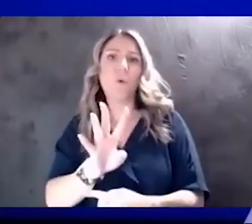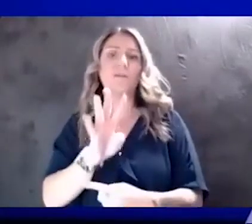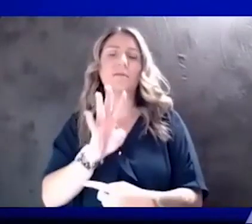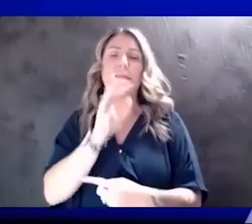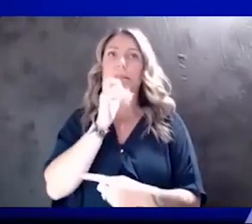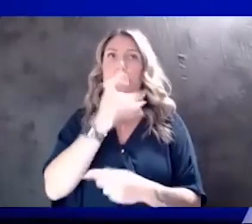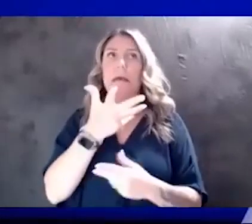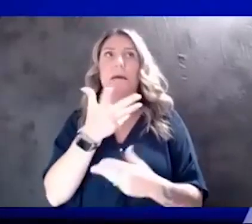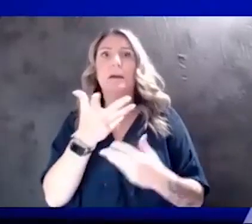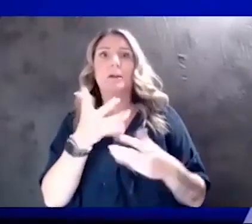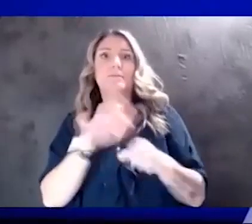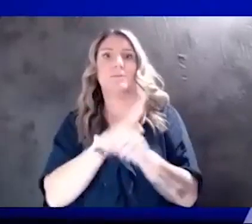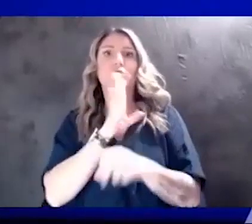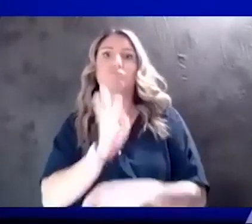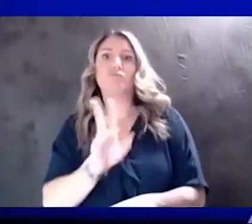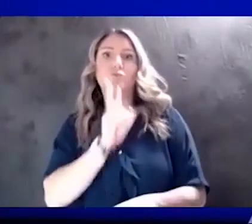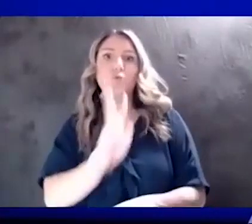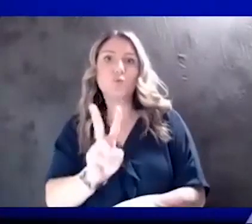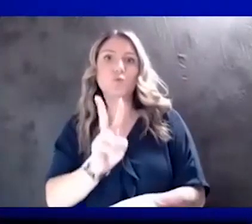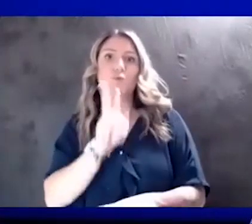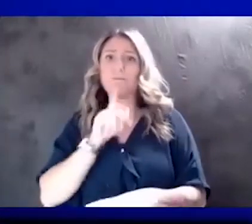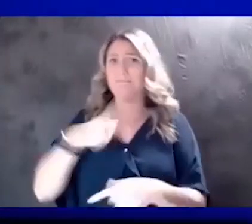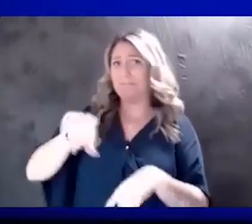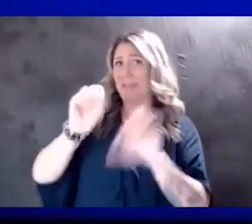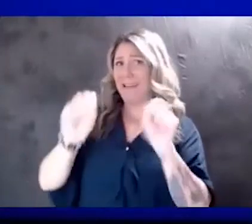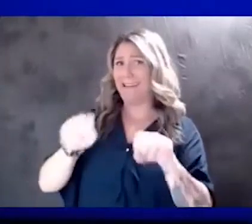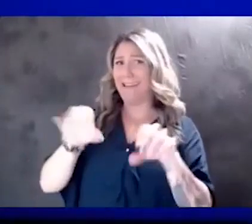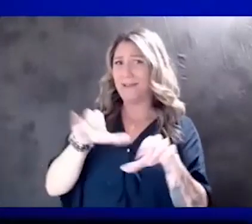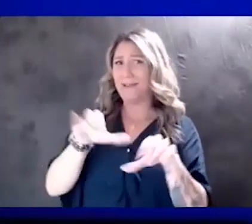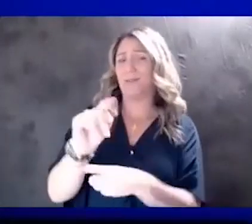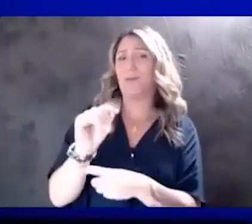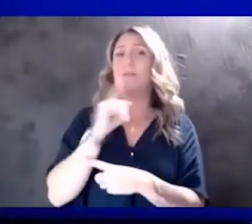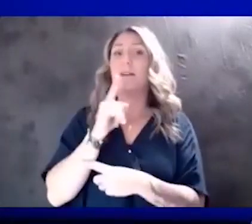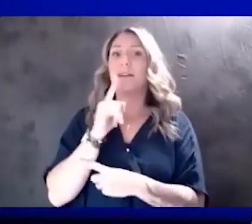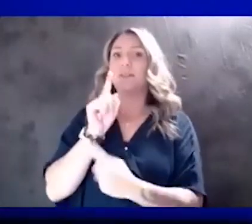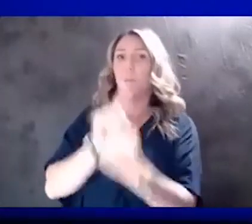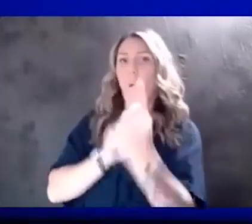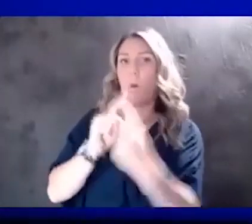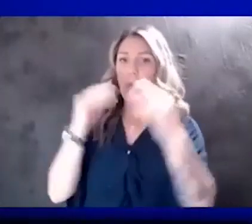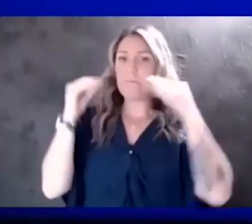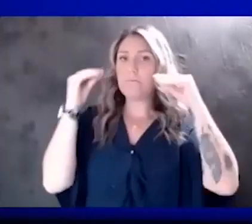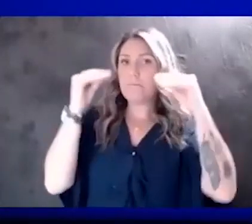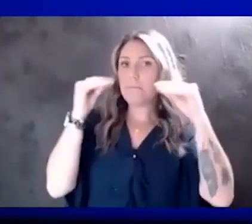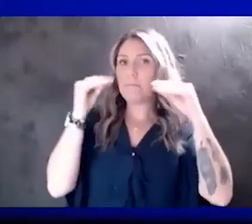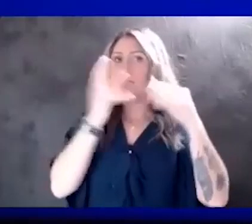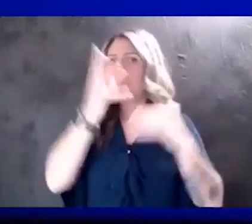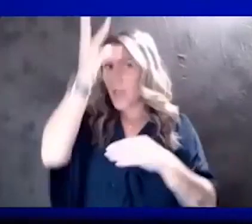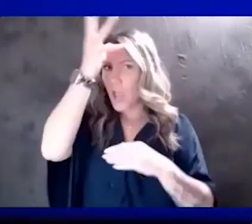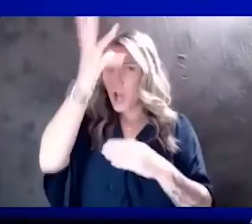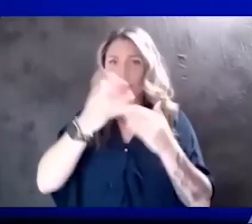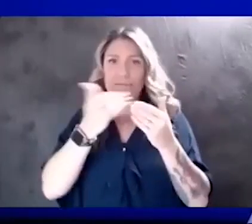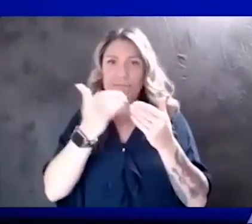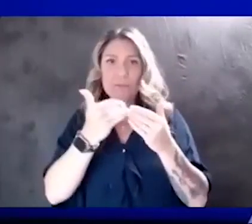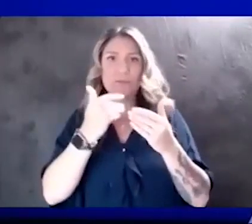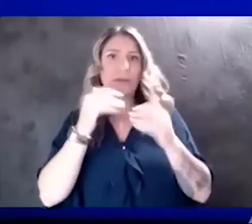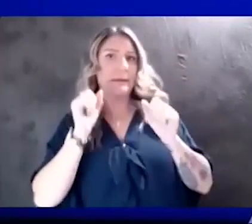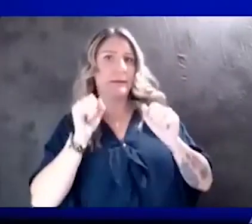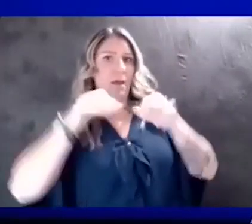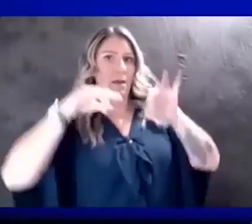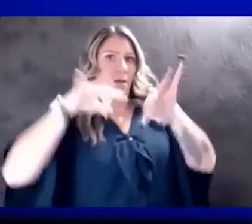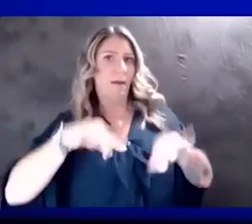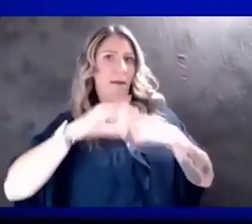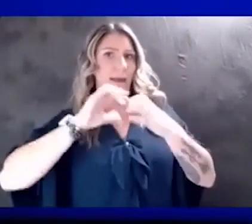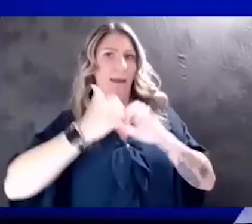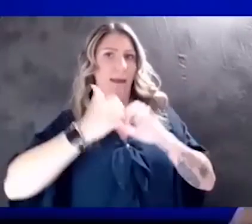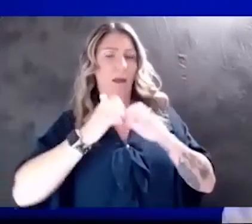able to do it. Now this is one-on-one parenting. It's a different situation. It's a lot easier. I can give them a lot more direction, but they don't have a problem